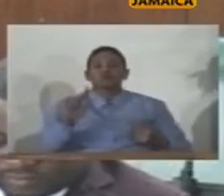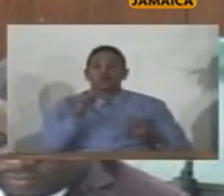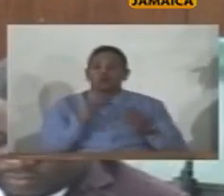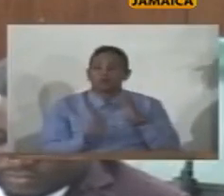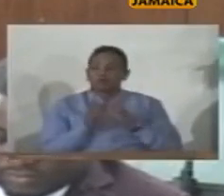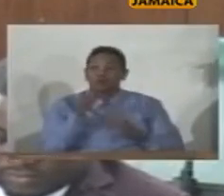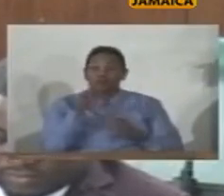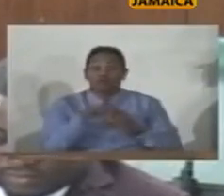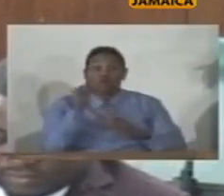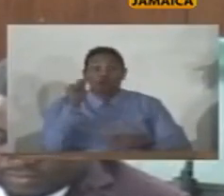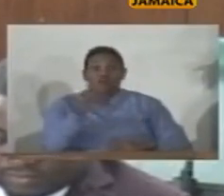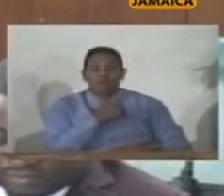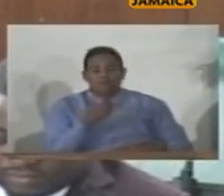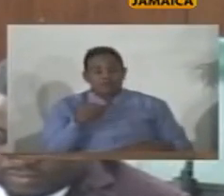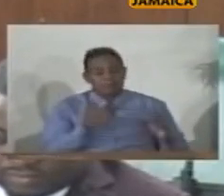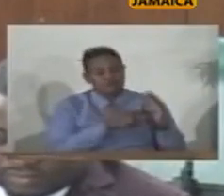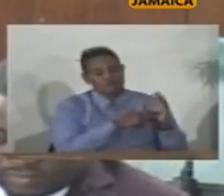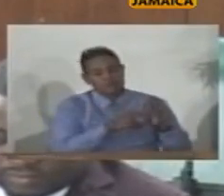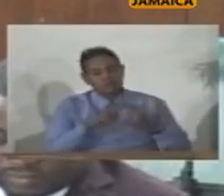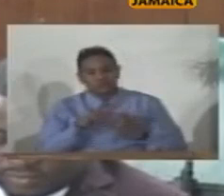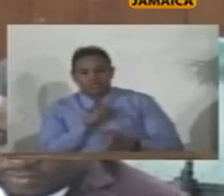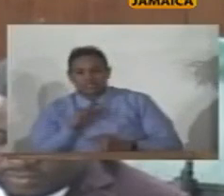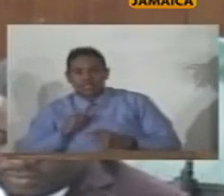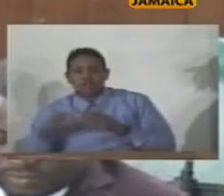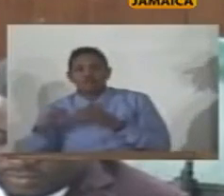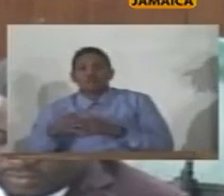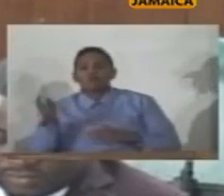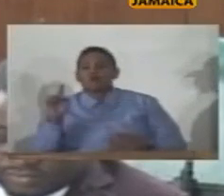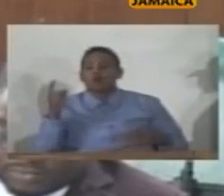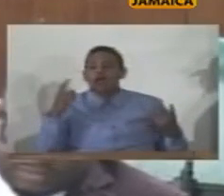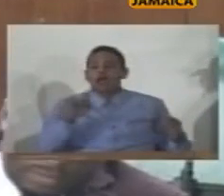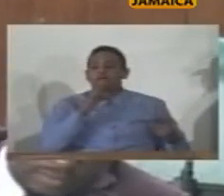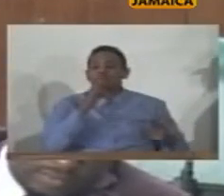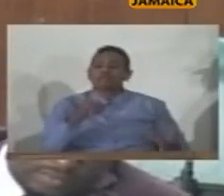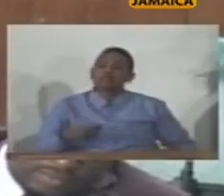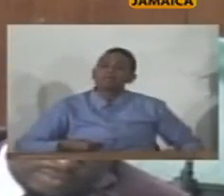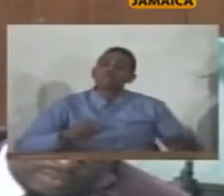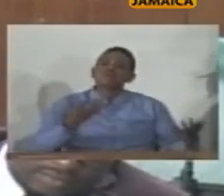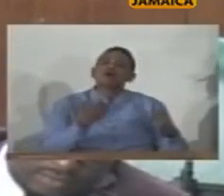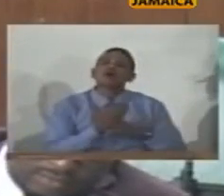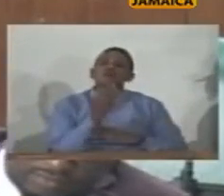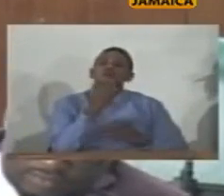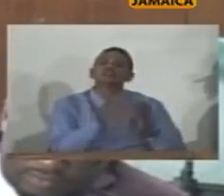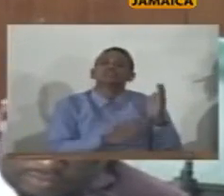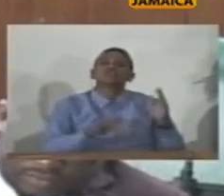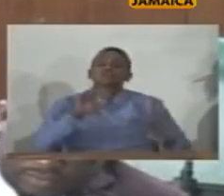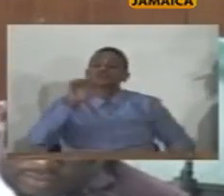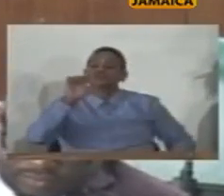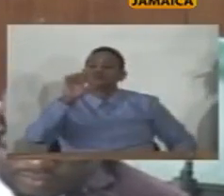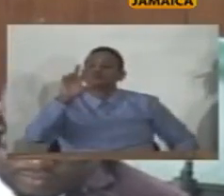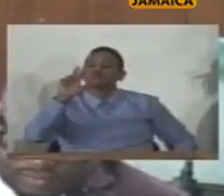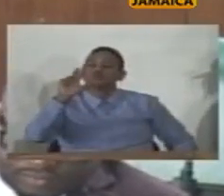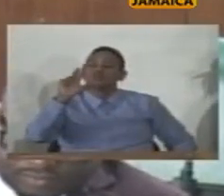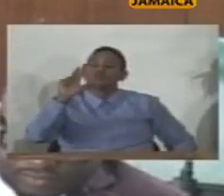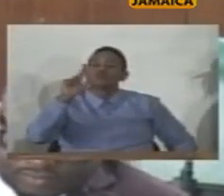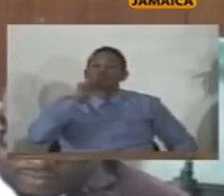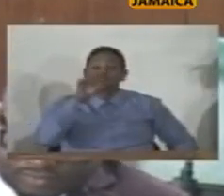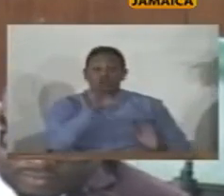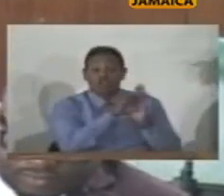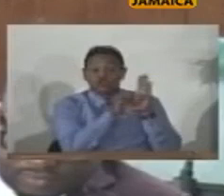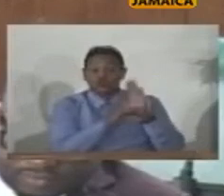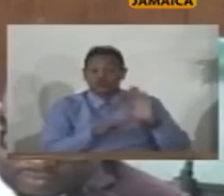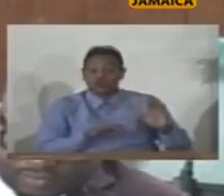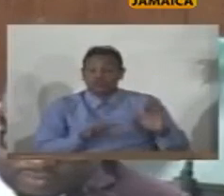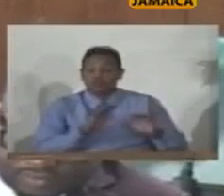all the members of each House. And whereas it is provided by Section 23 of the Constitution